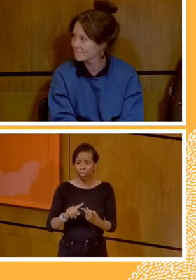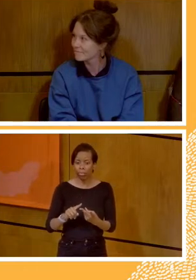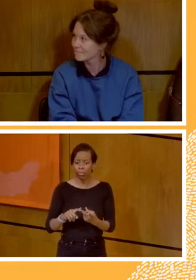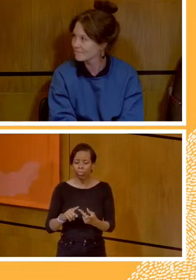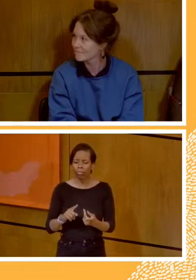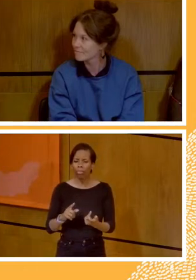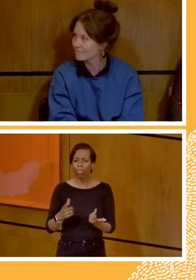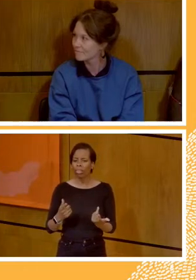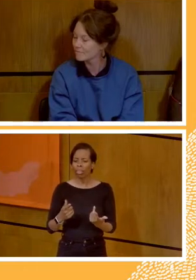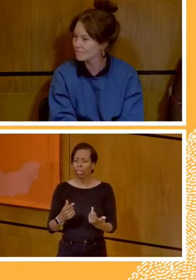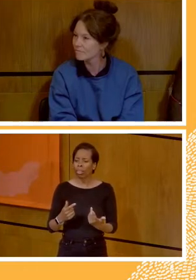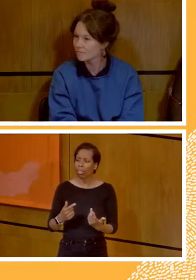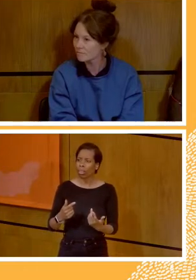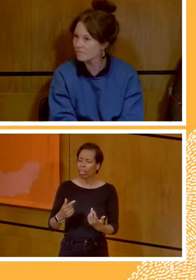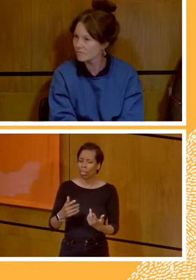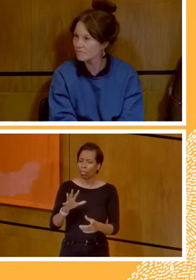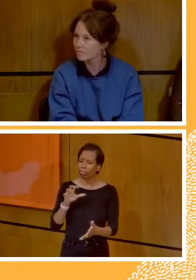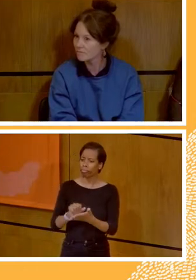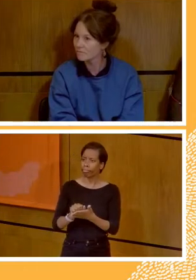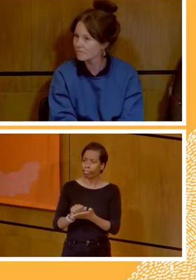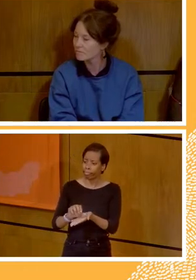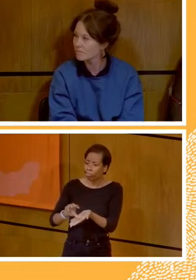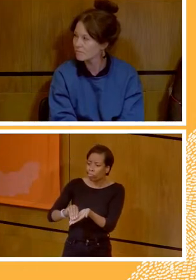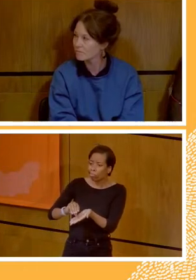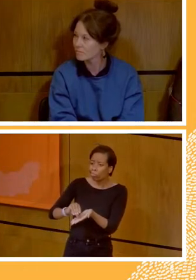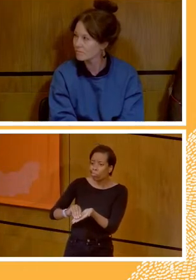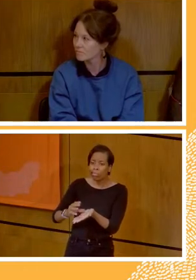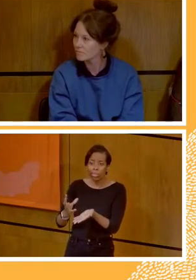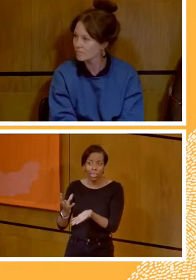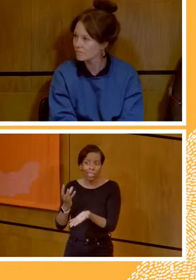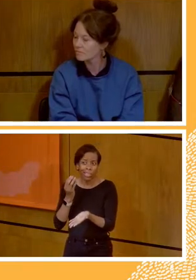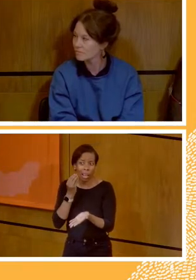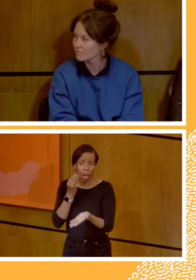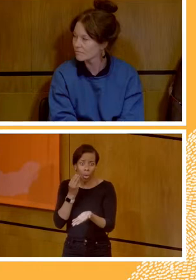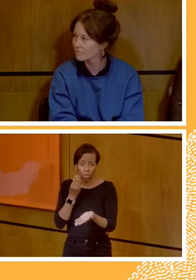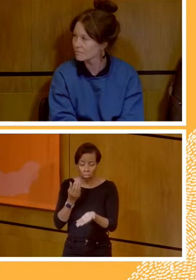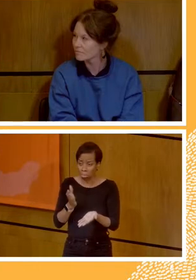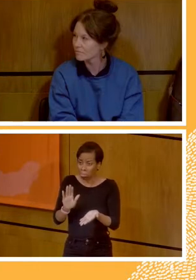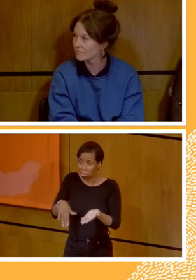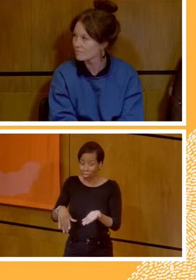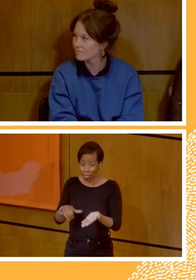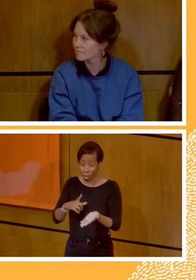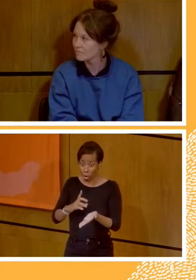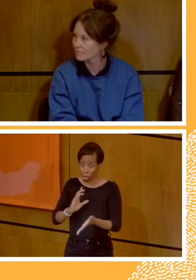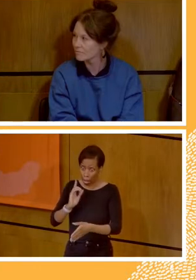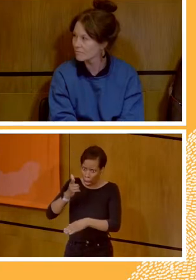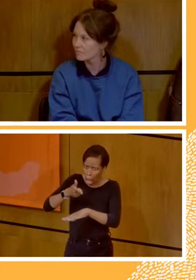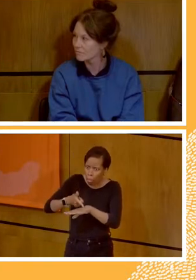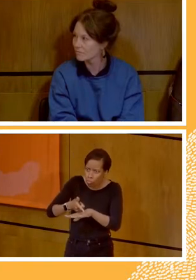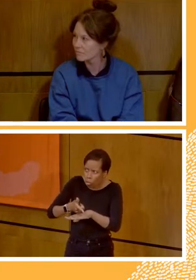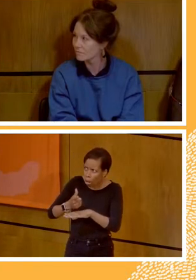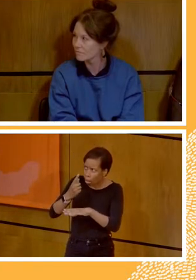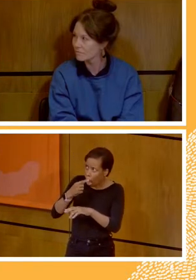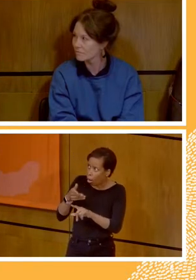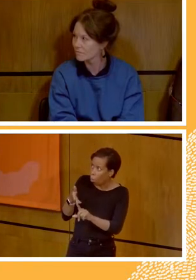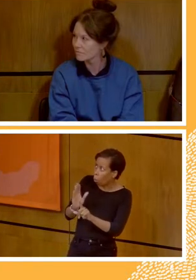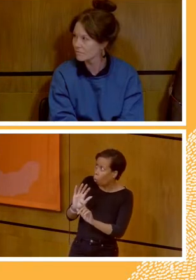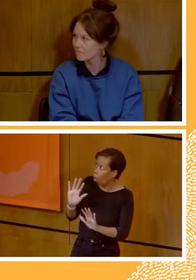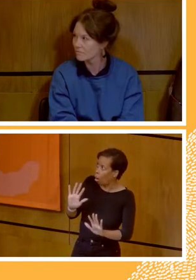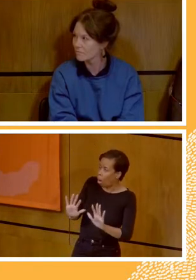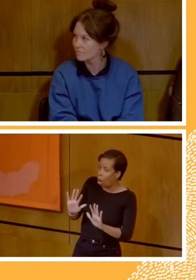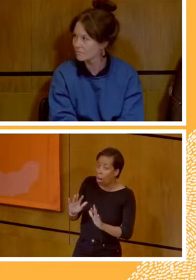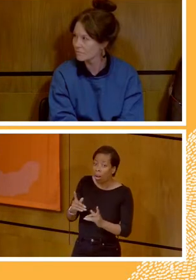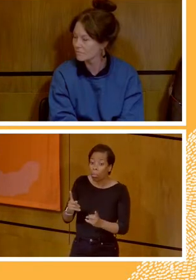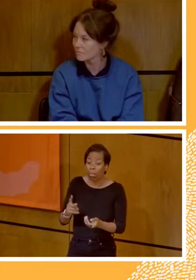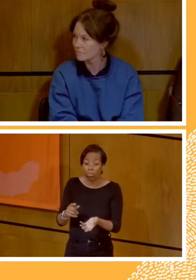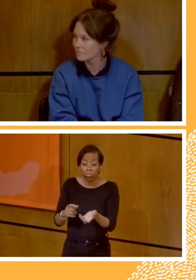intrusive and less domineering than a camera, but also being incredibly powerful at a very